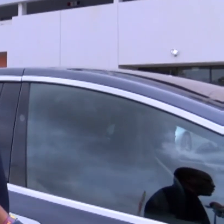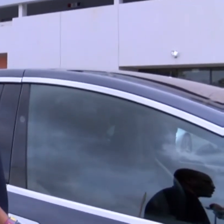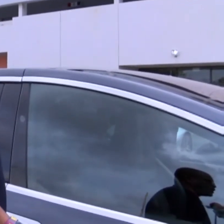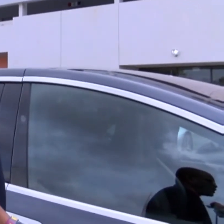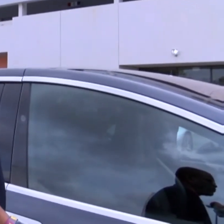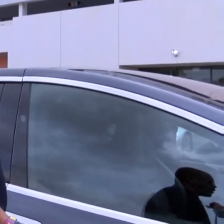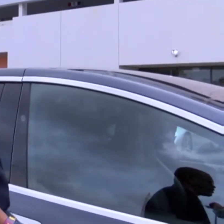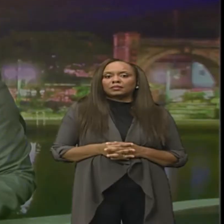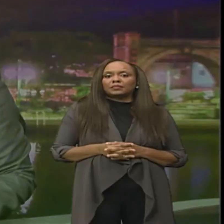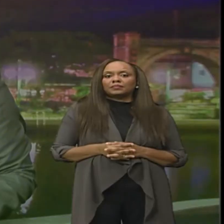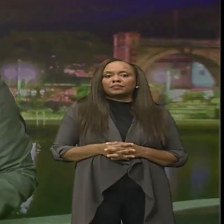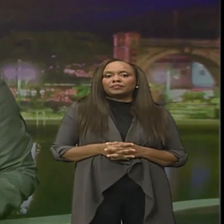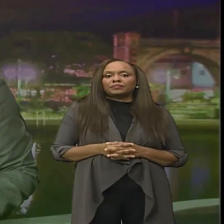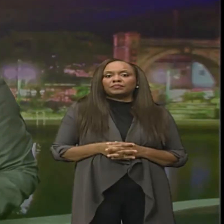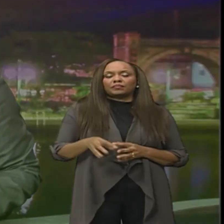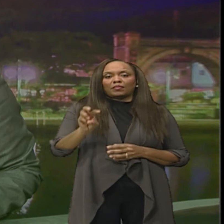on.